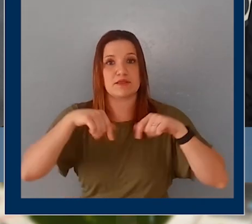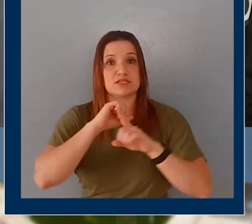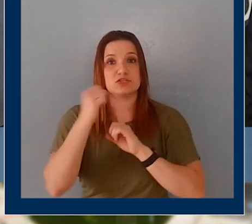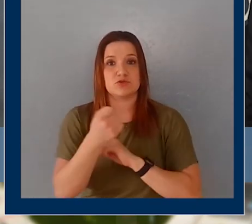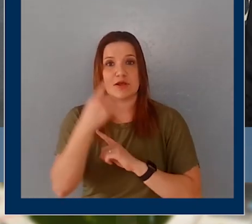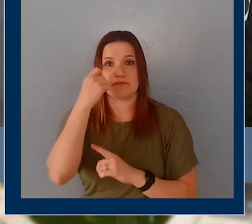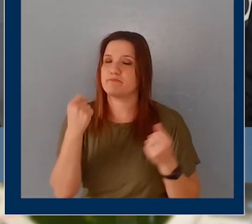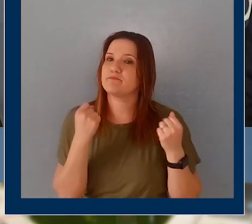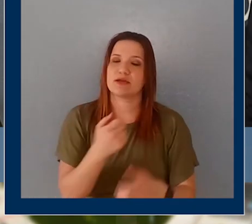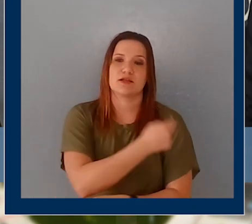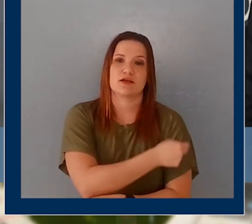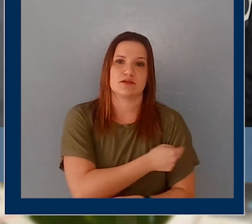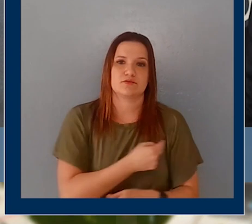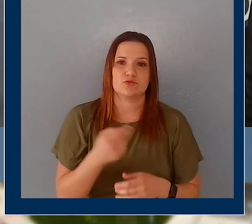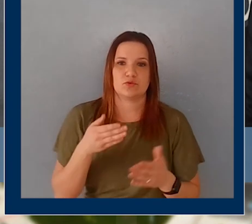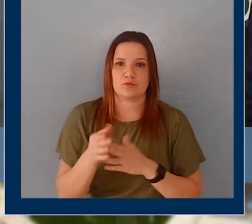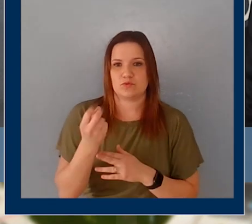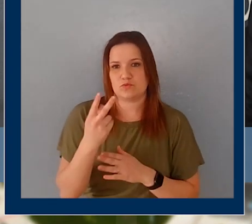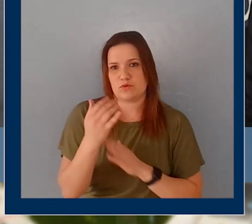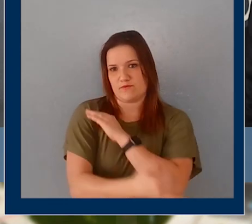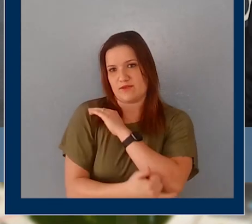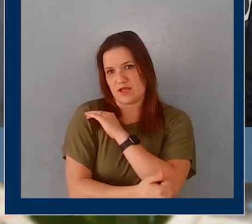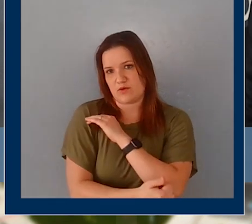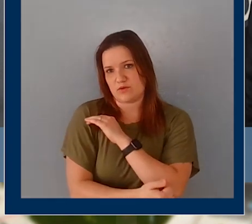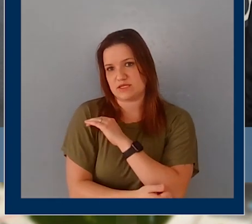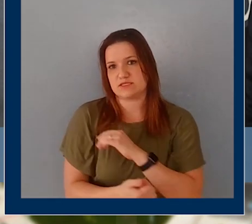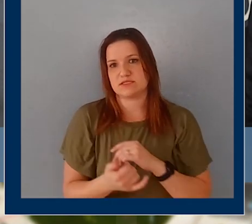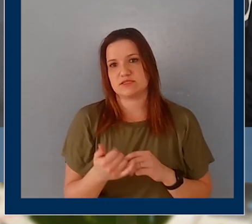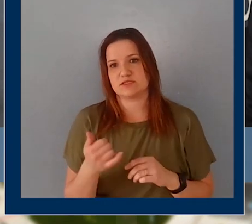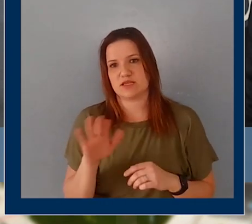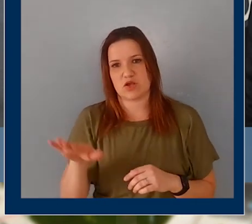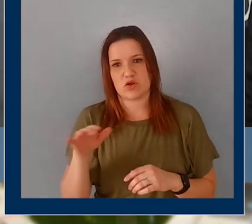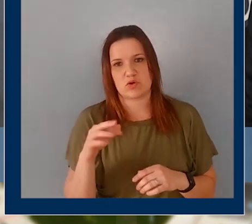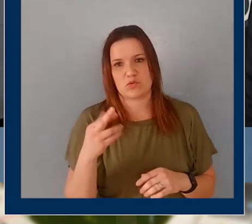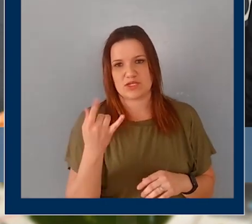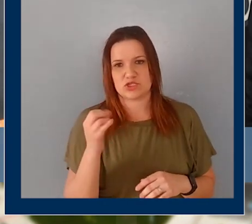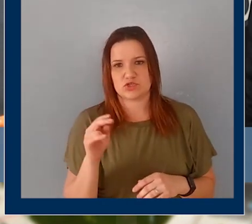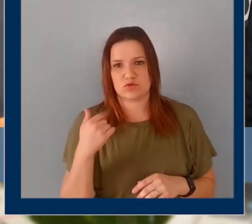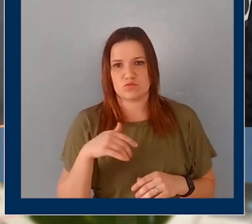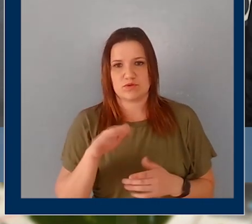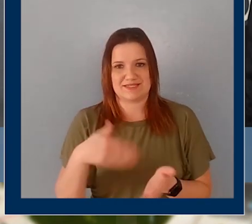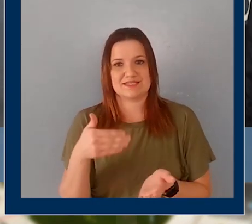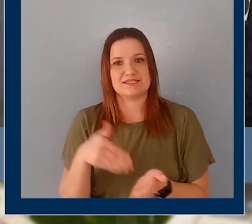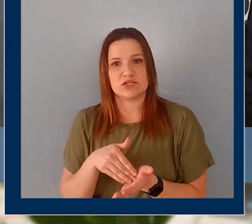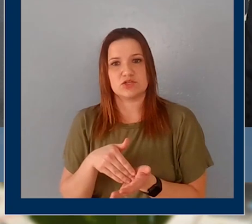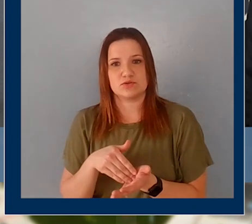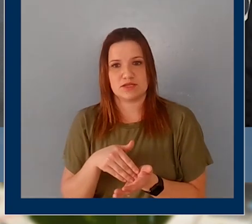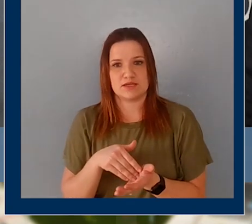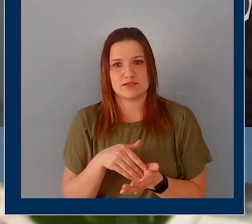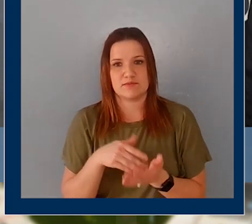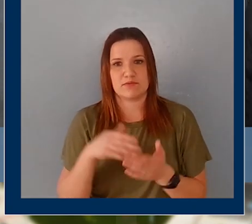keep creeping up, because I'm assuming that all of the hospitals in our region are experiencing the same thing that we